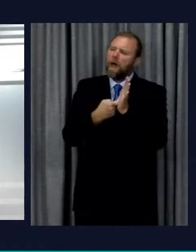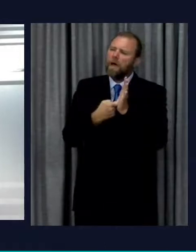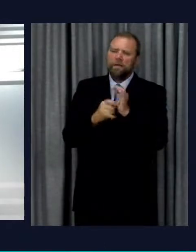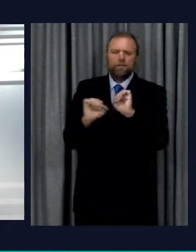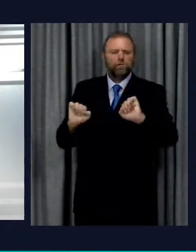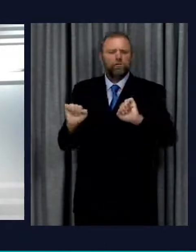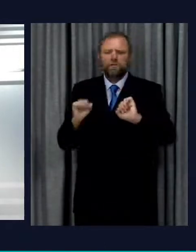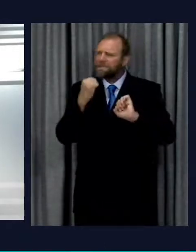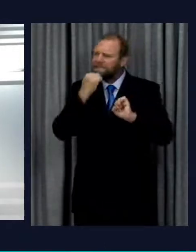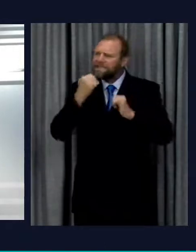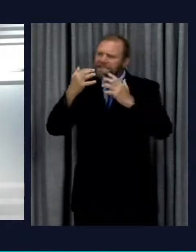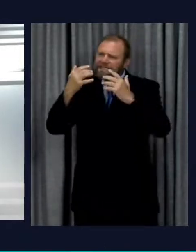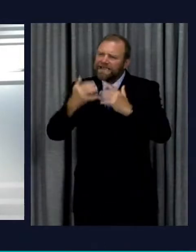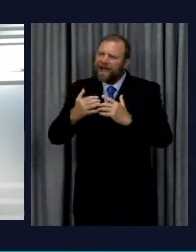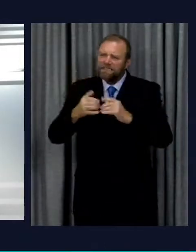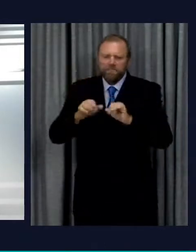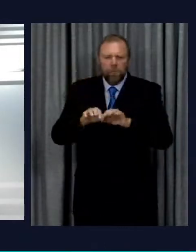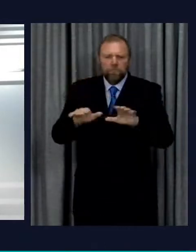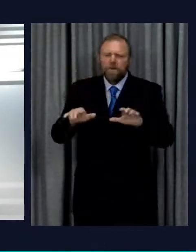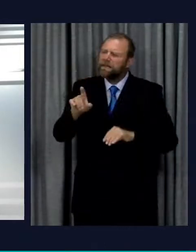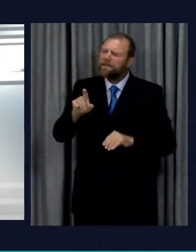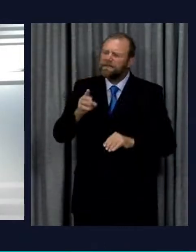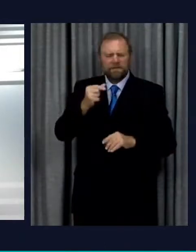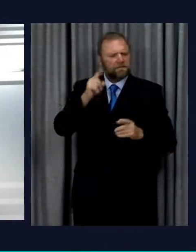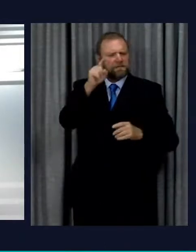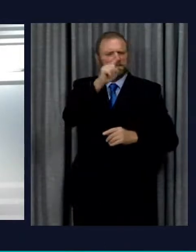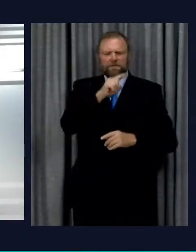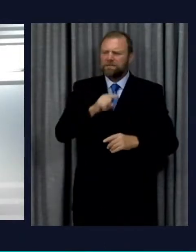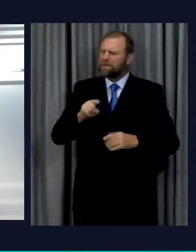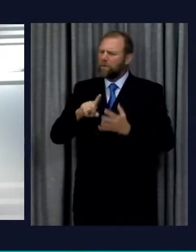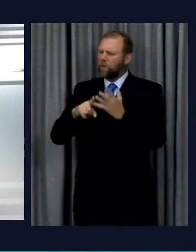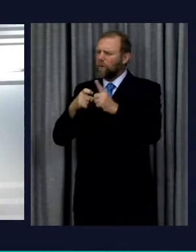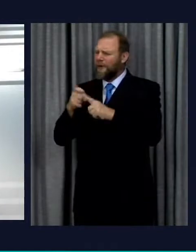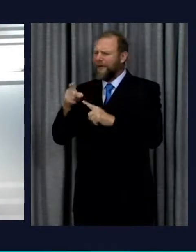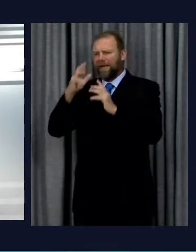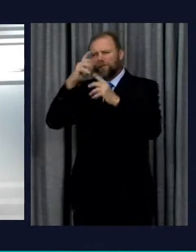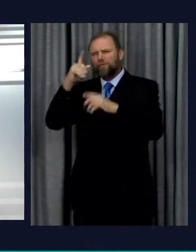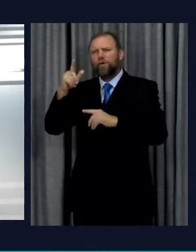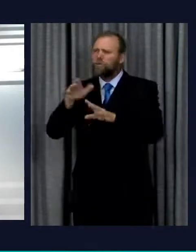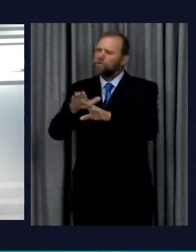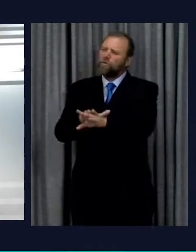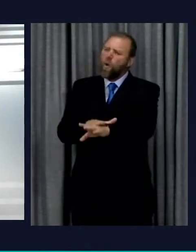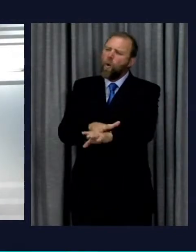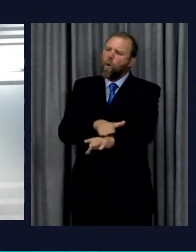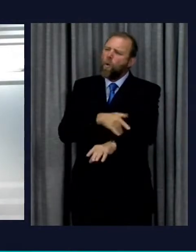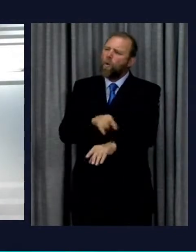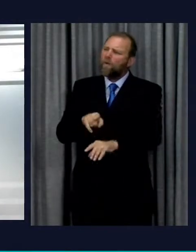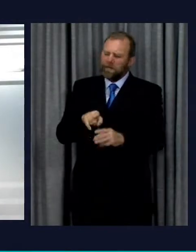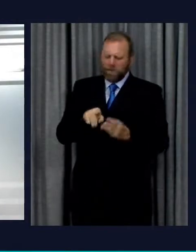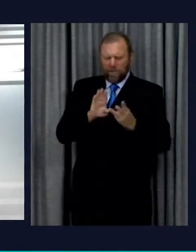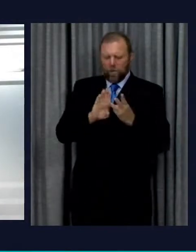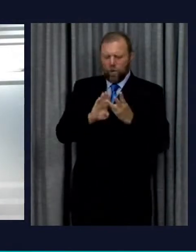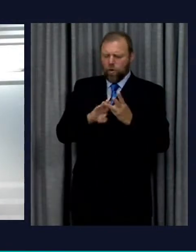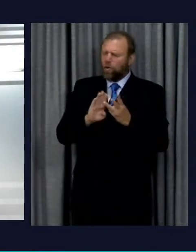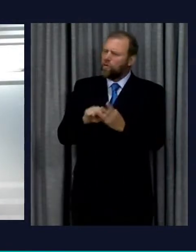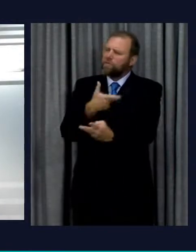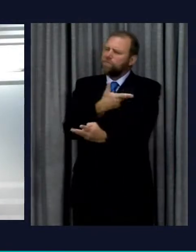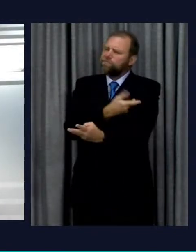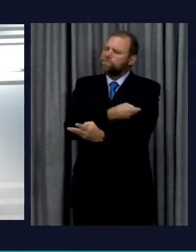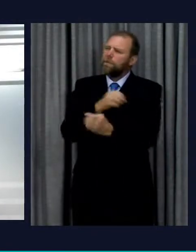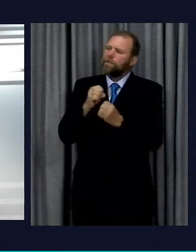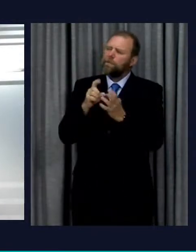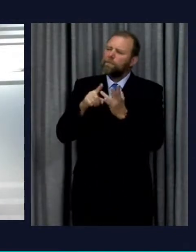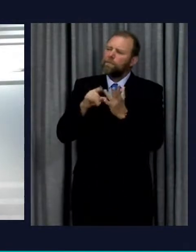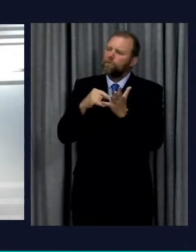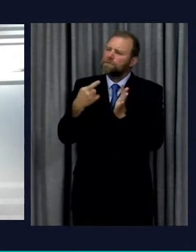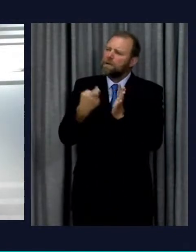people here. But there are concerns from different parts of the UK about how slowly it's going. Can you give us the latest from Cabinet and how you see